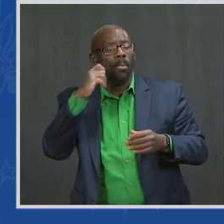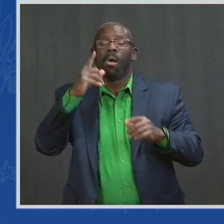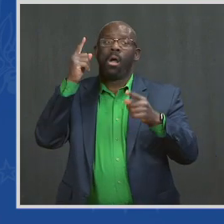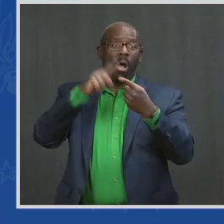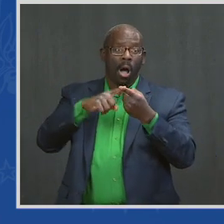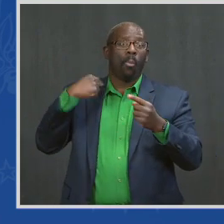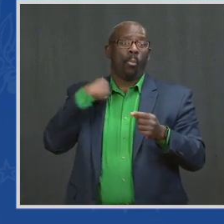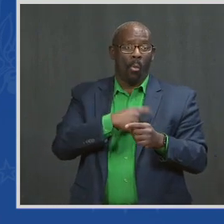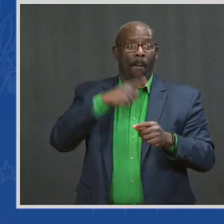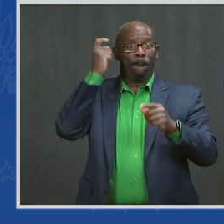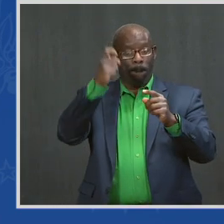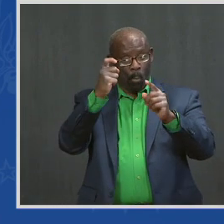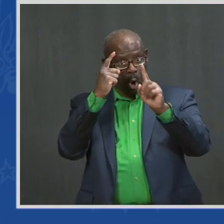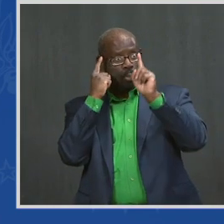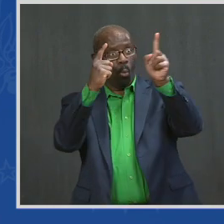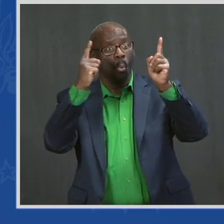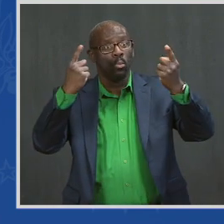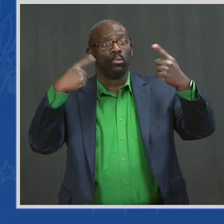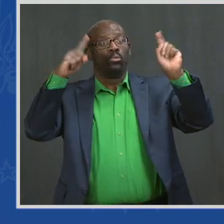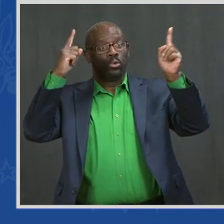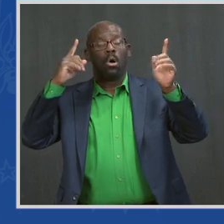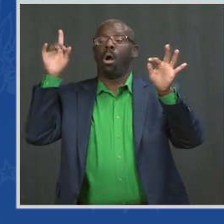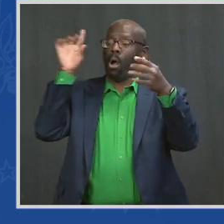remains under attack.